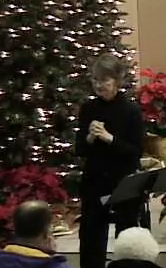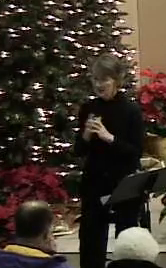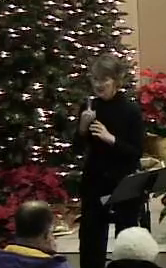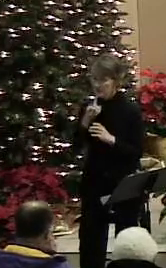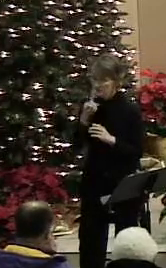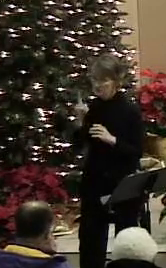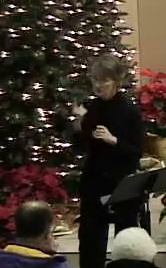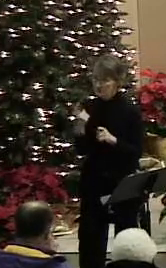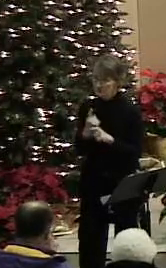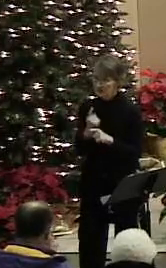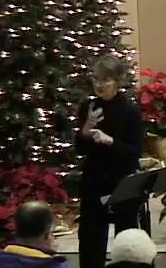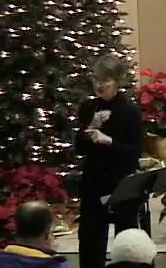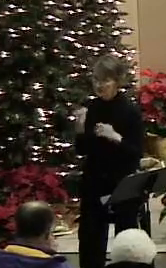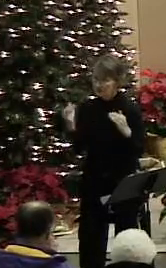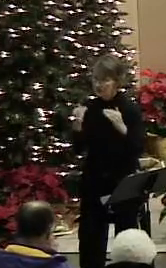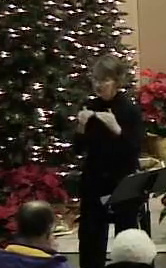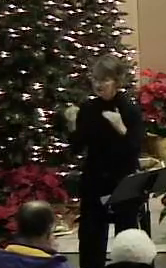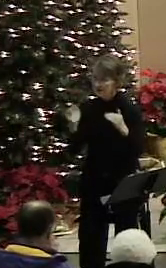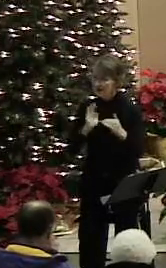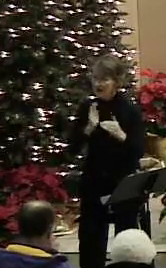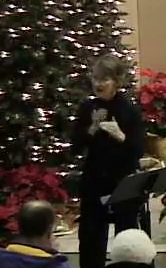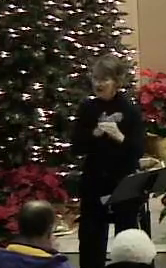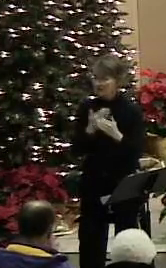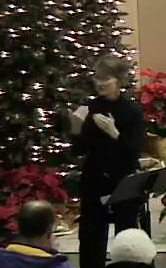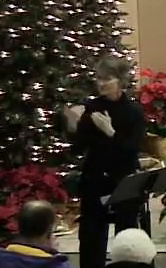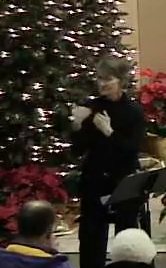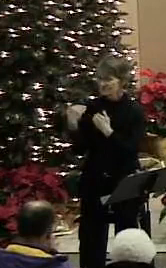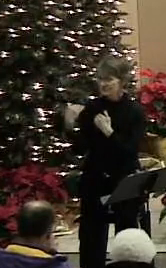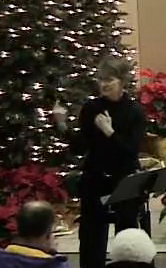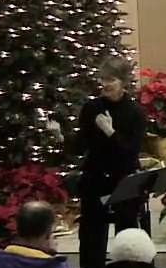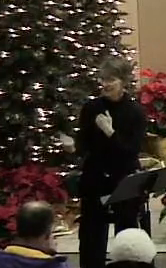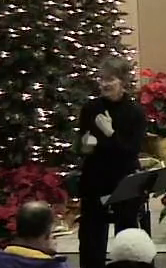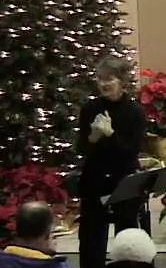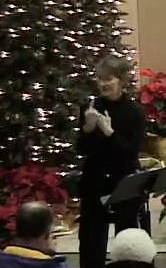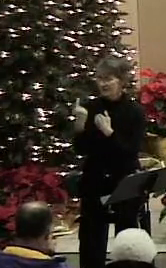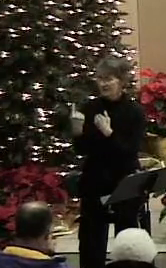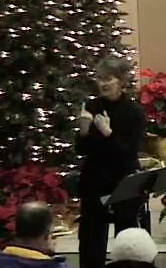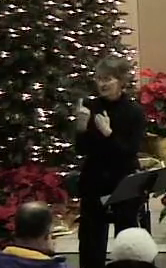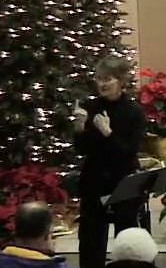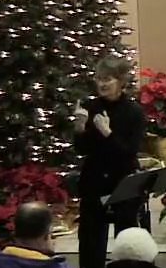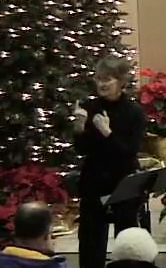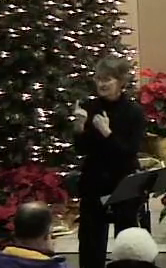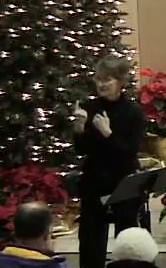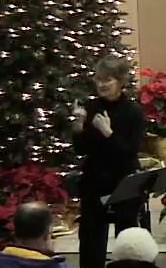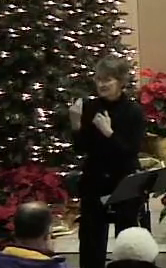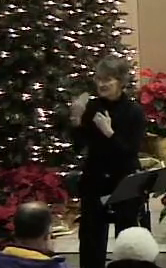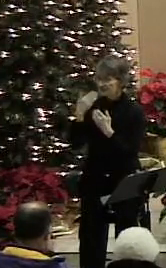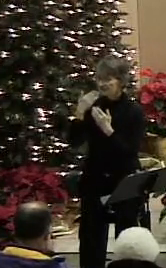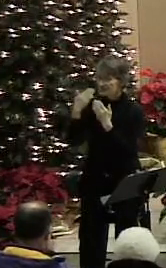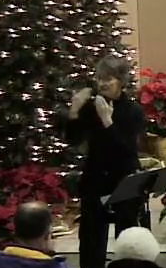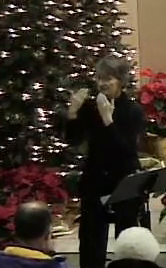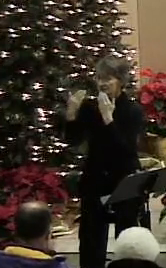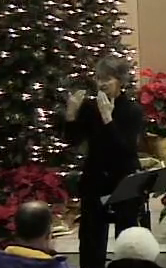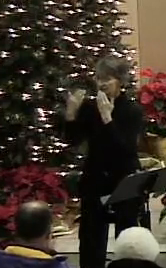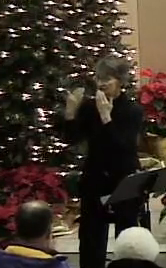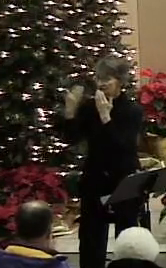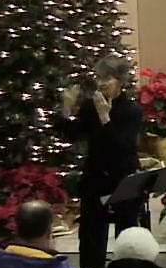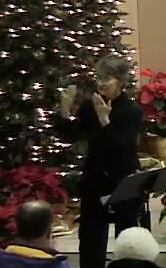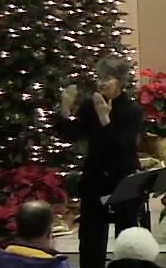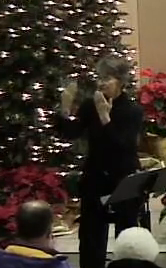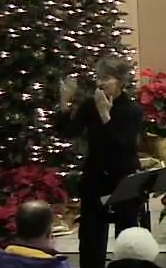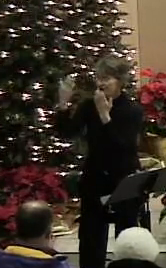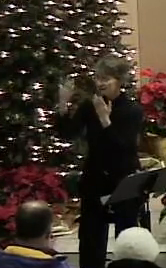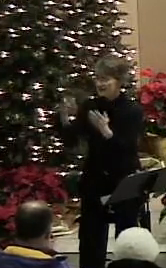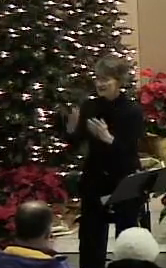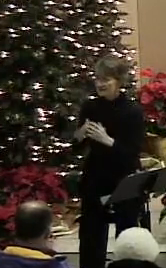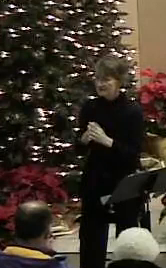just. It is truly right and just, our duty and our salvation, always and everywhere to